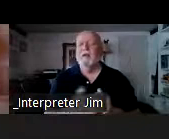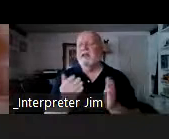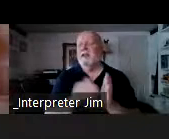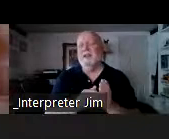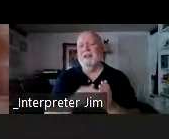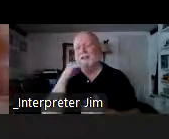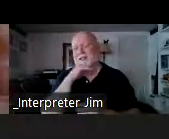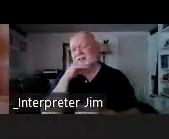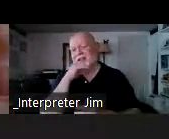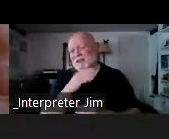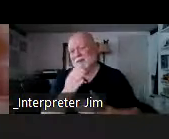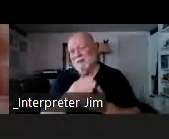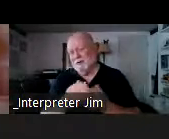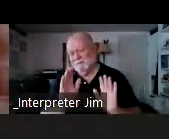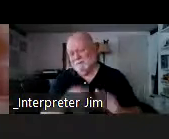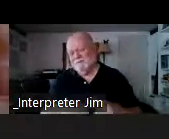in the DSM.